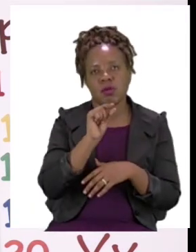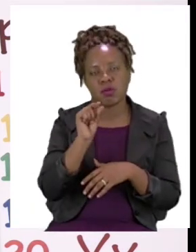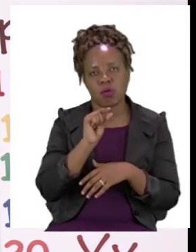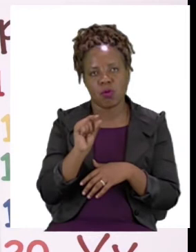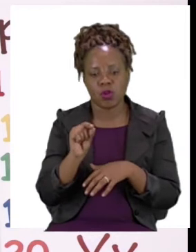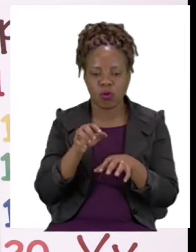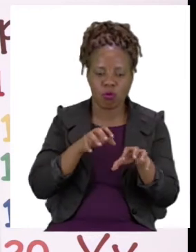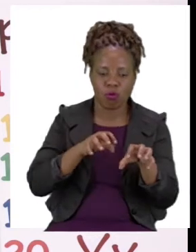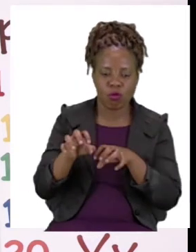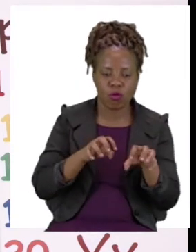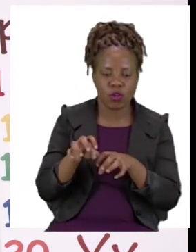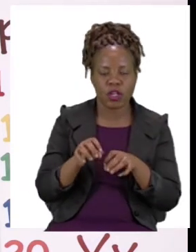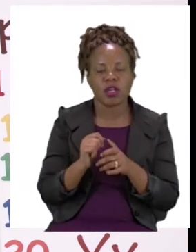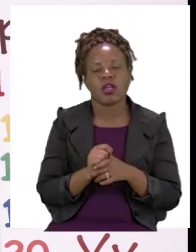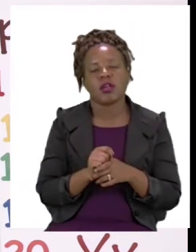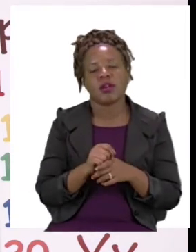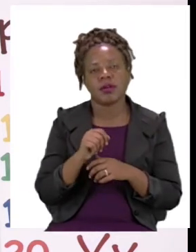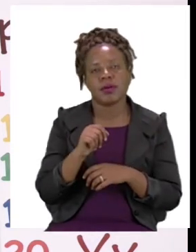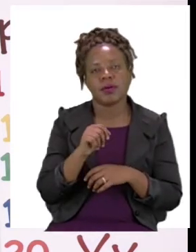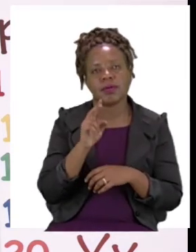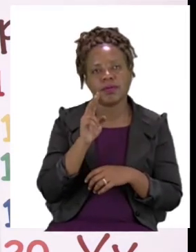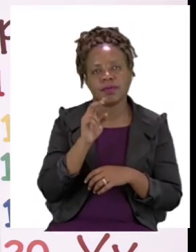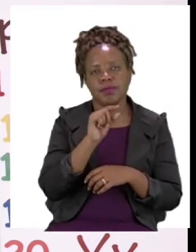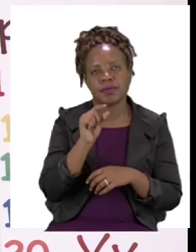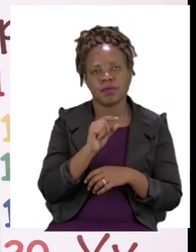we ready? Let's go. Run.